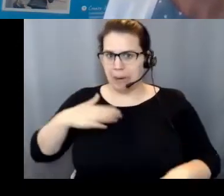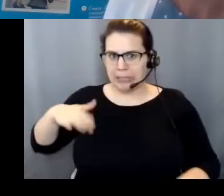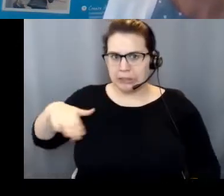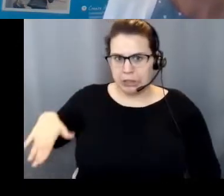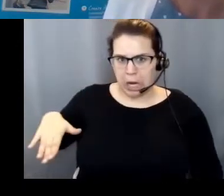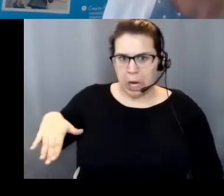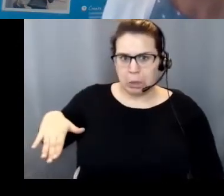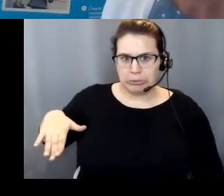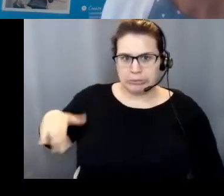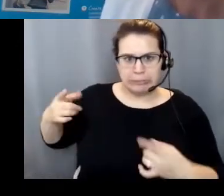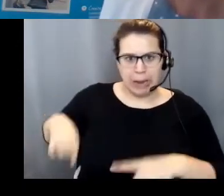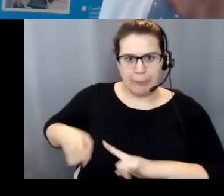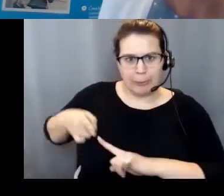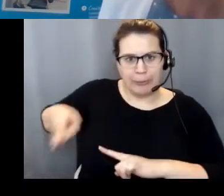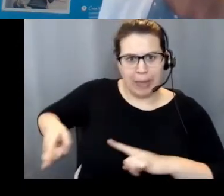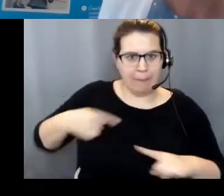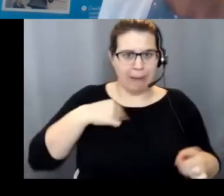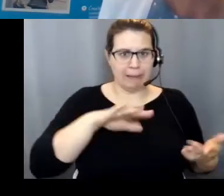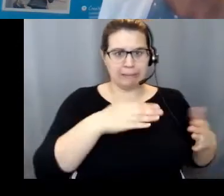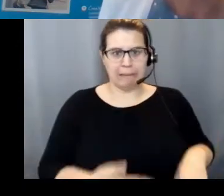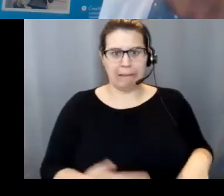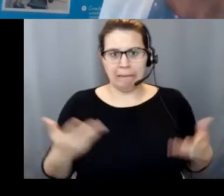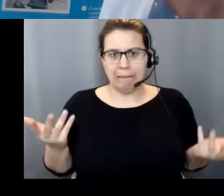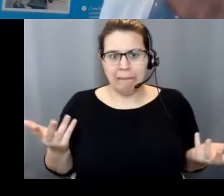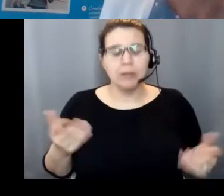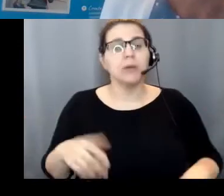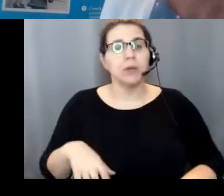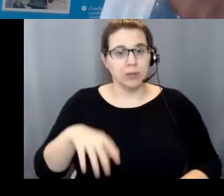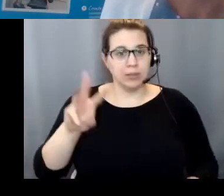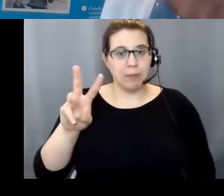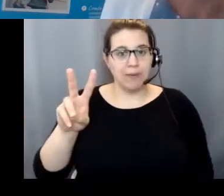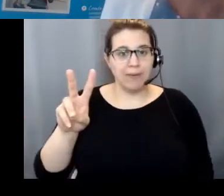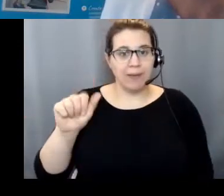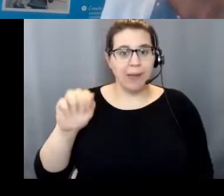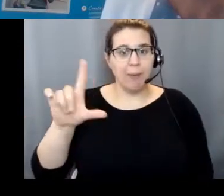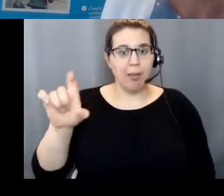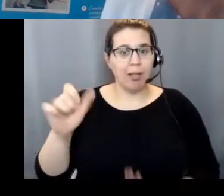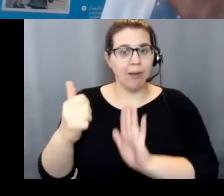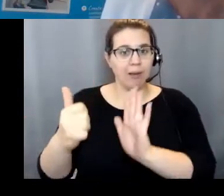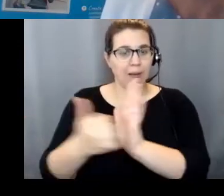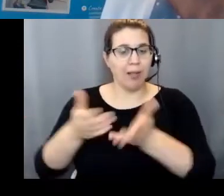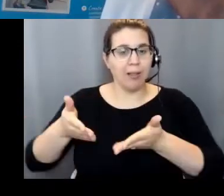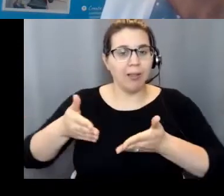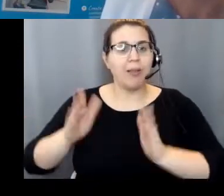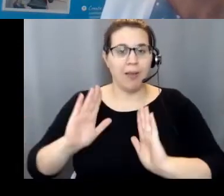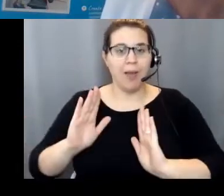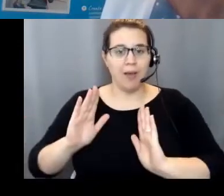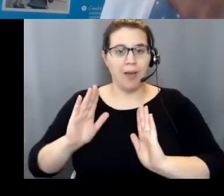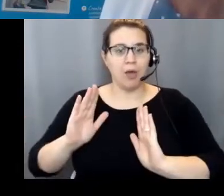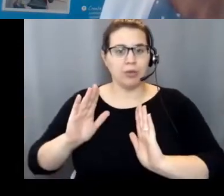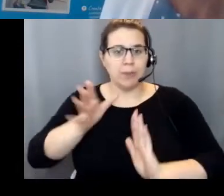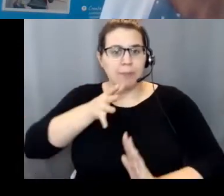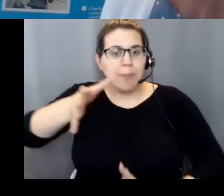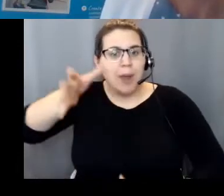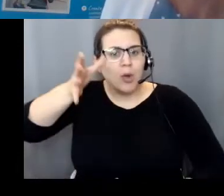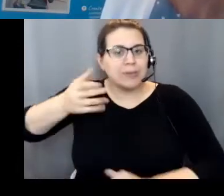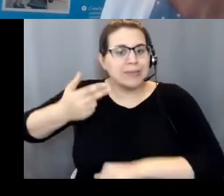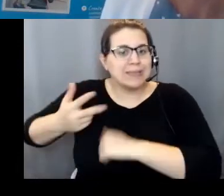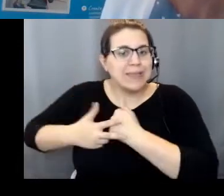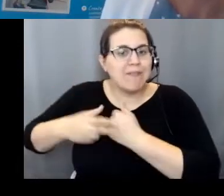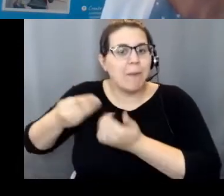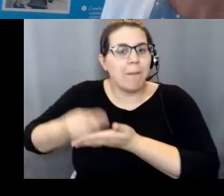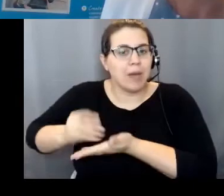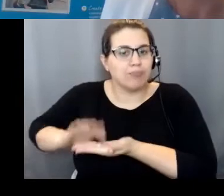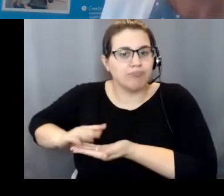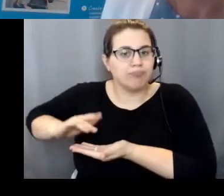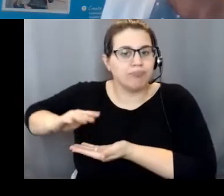they pass away. So WVABLE accounts allow for the parents to start building a nest egg for their child, to pay for